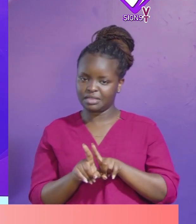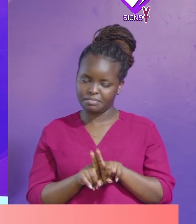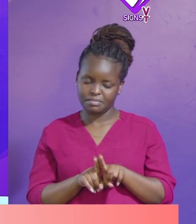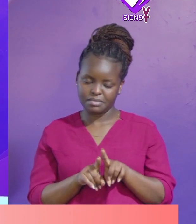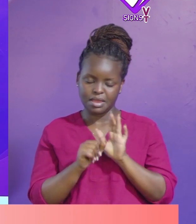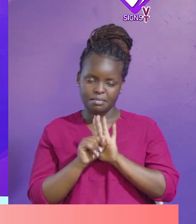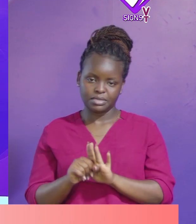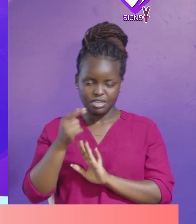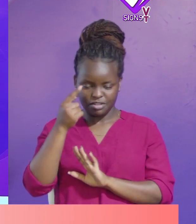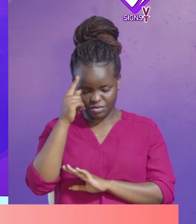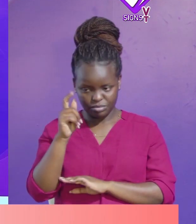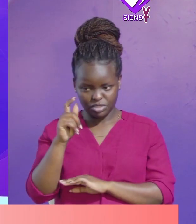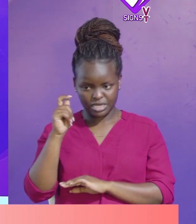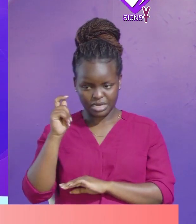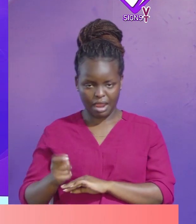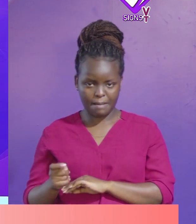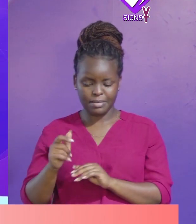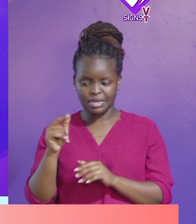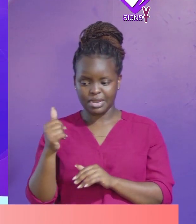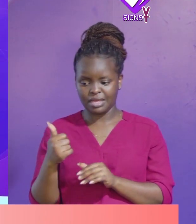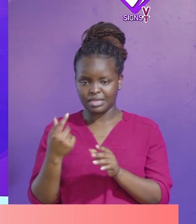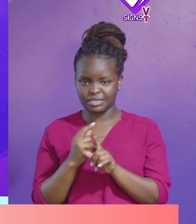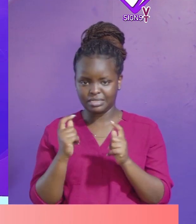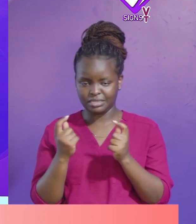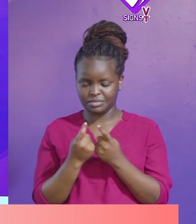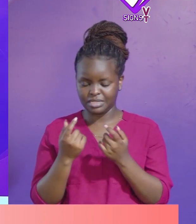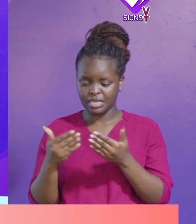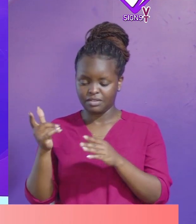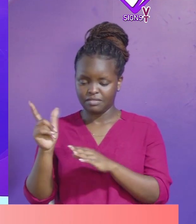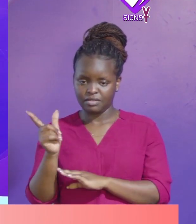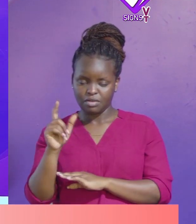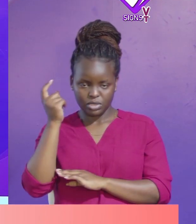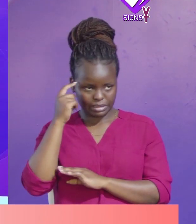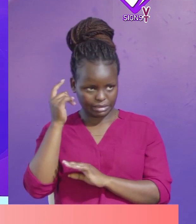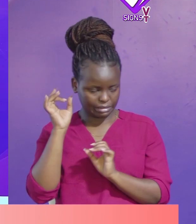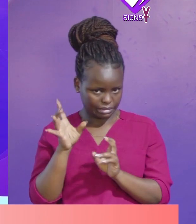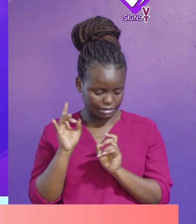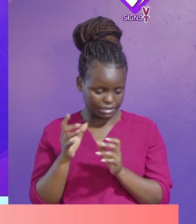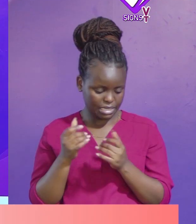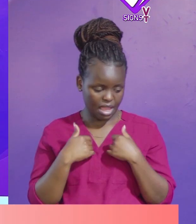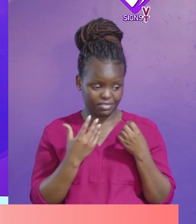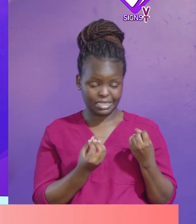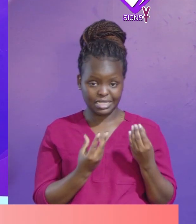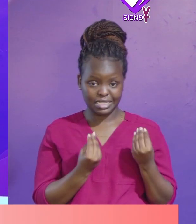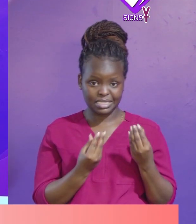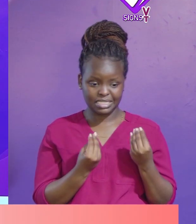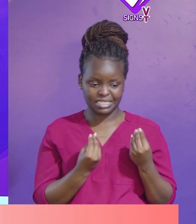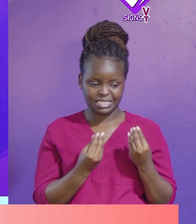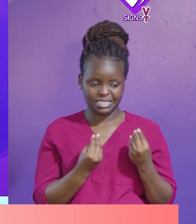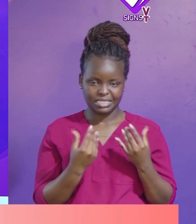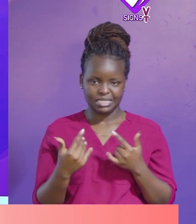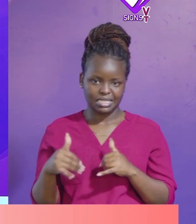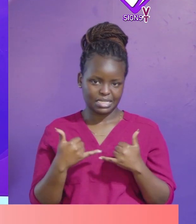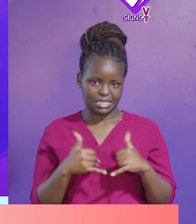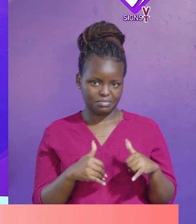and Bournemouth will give Liverpool headache, and knowing that they have been having an easy run of fixtures, I